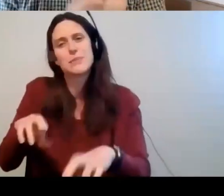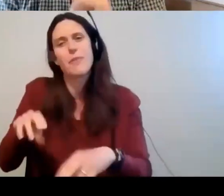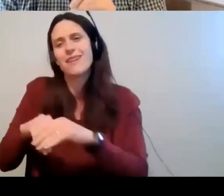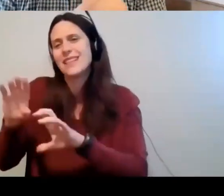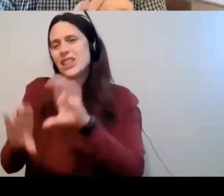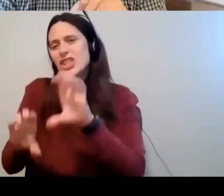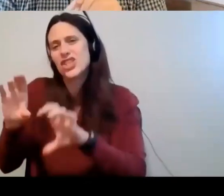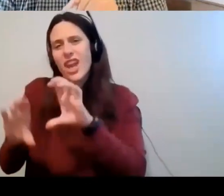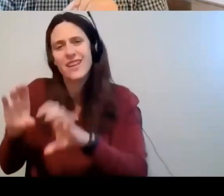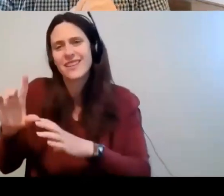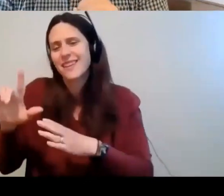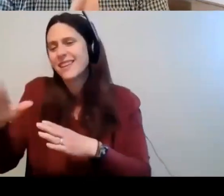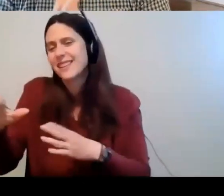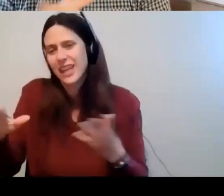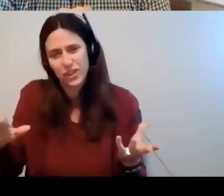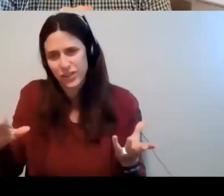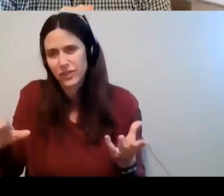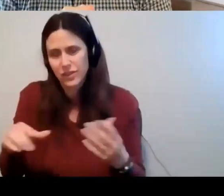or respond them out loud.